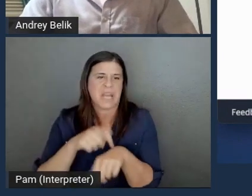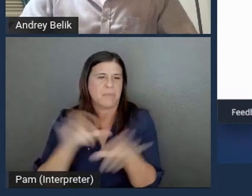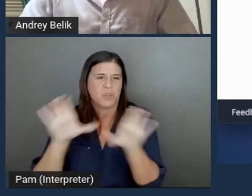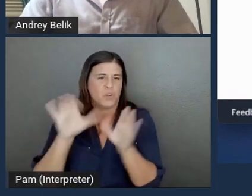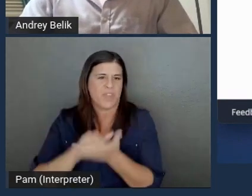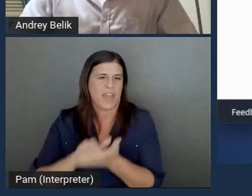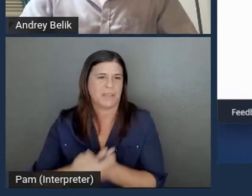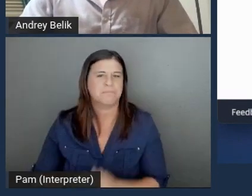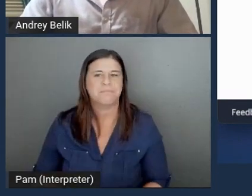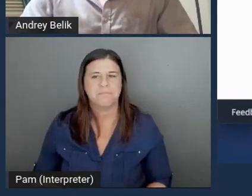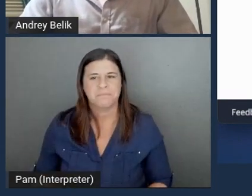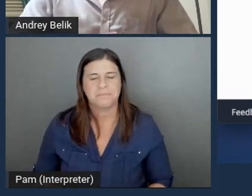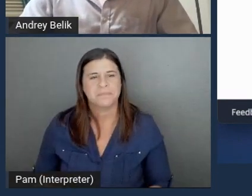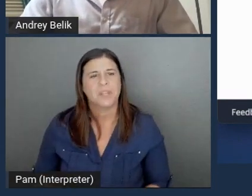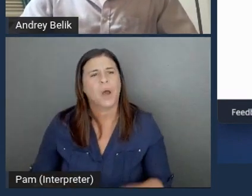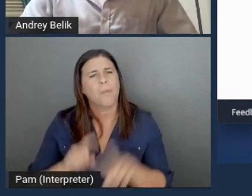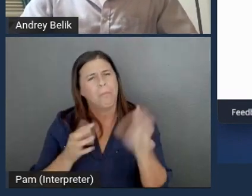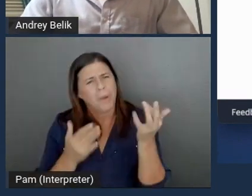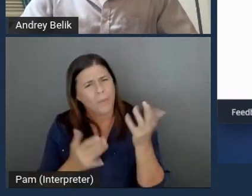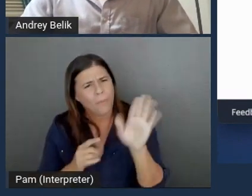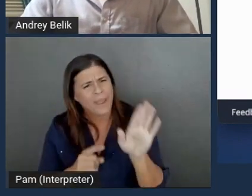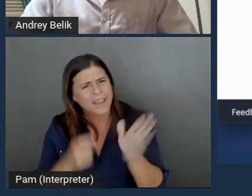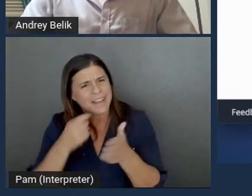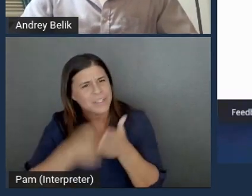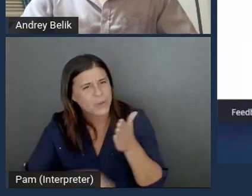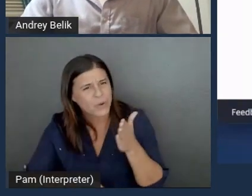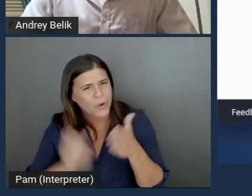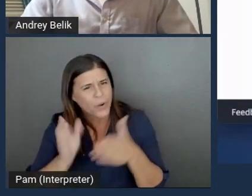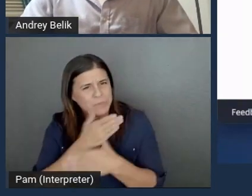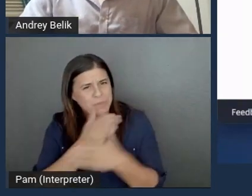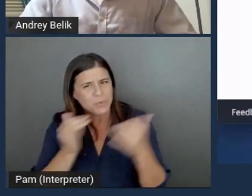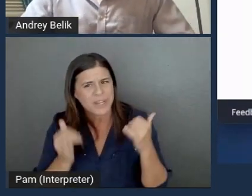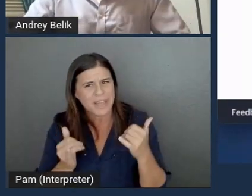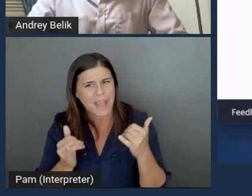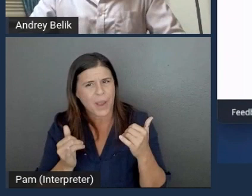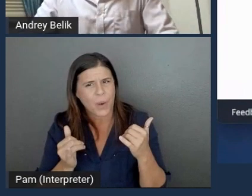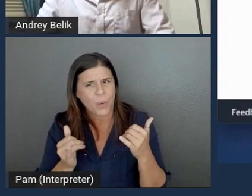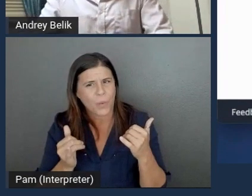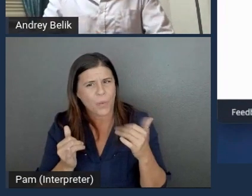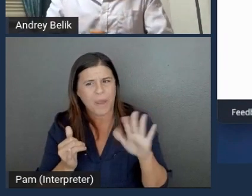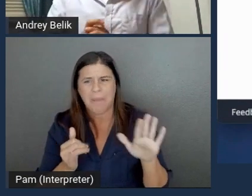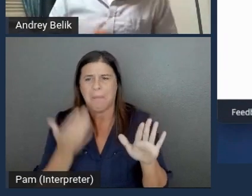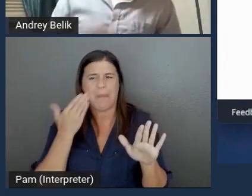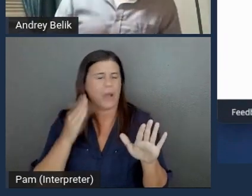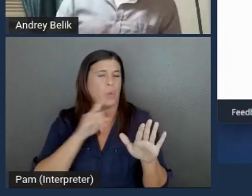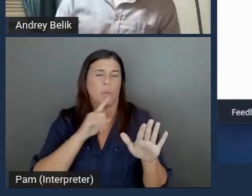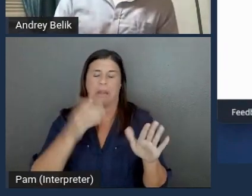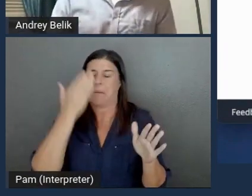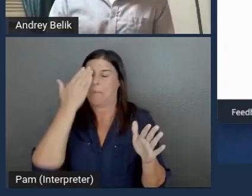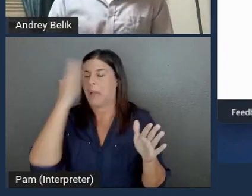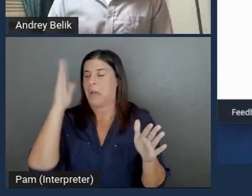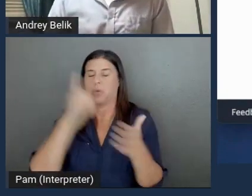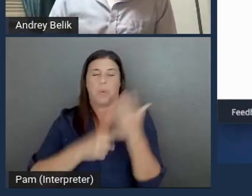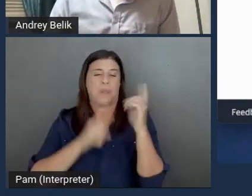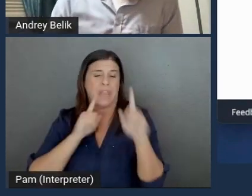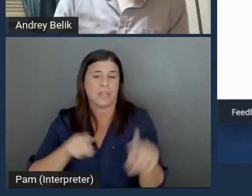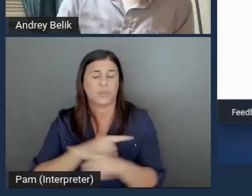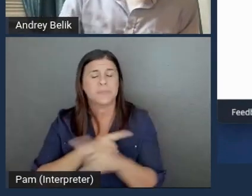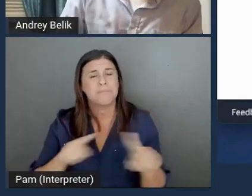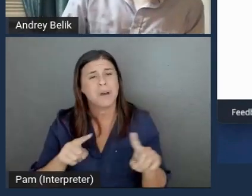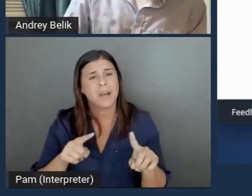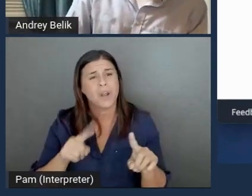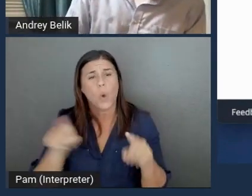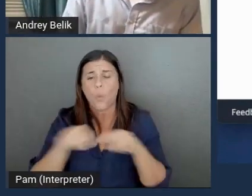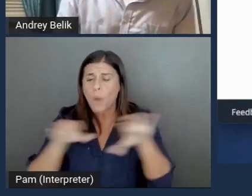cool. By the way, is there a cost between? So now this, like I really don't know the answer to this one. Once you're